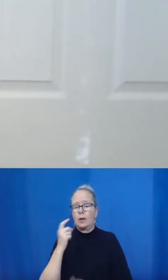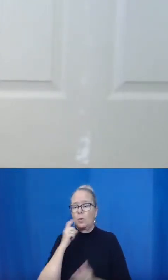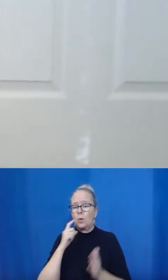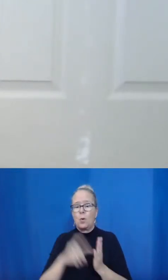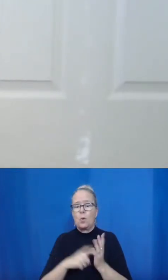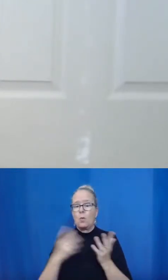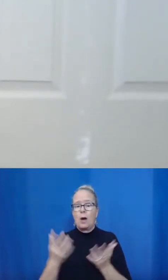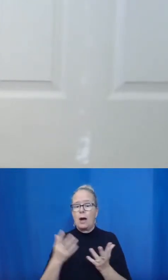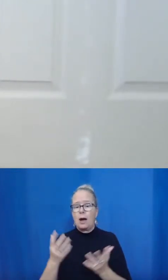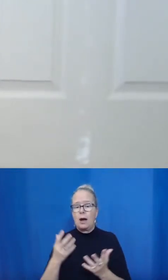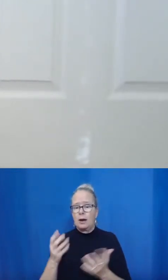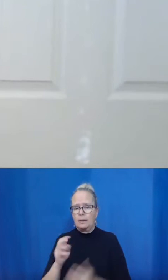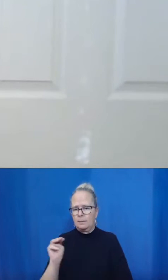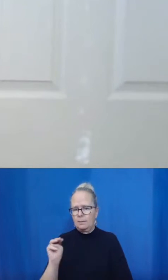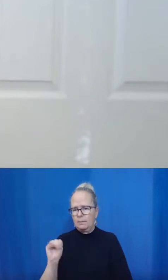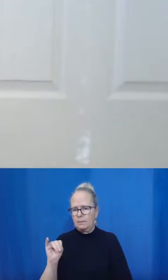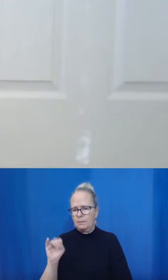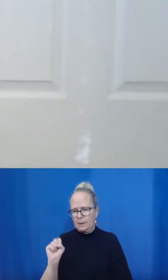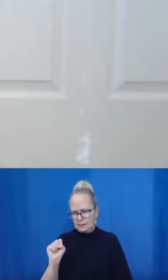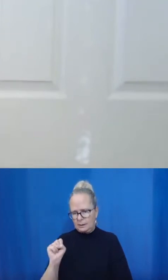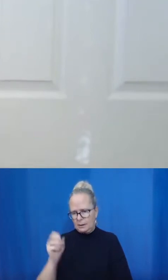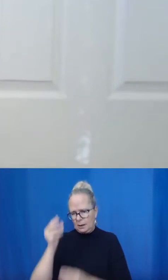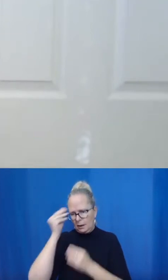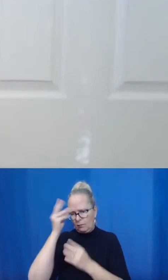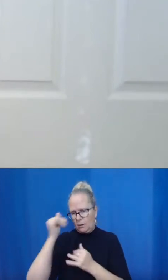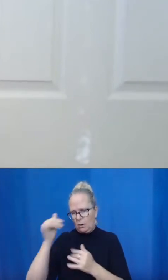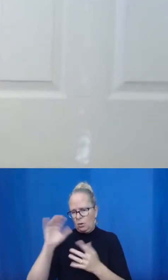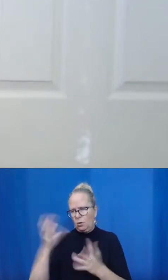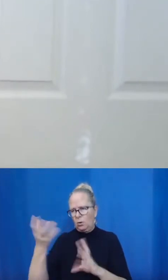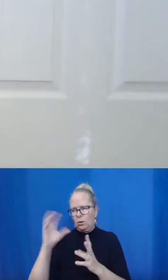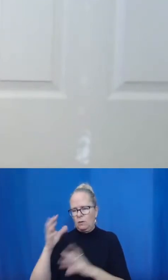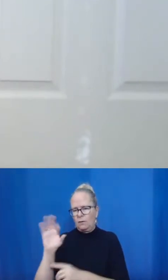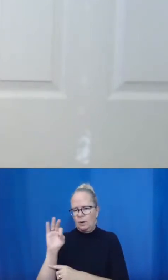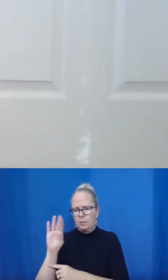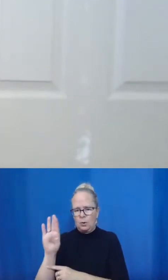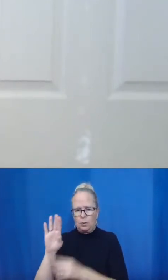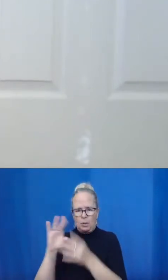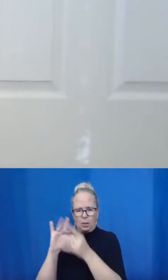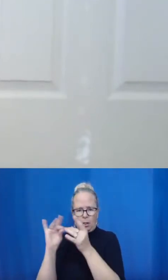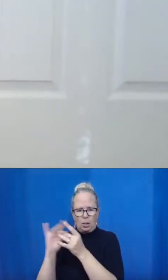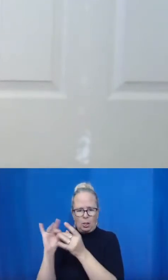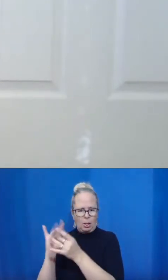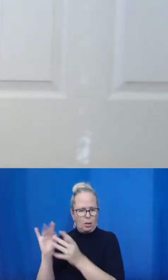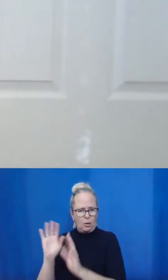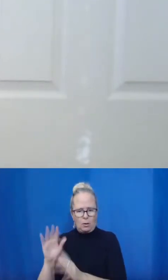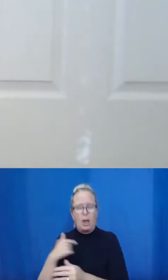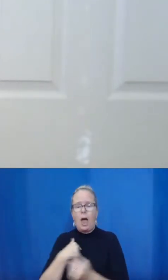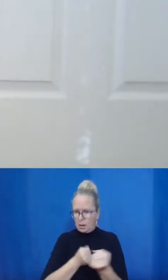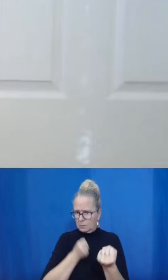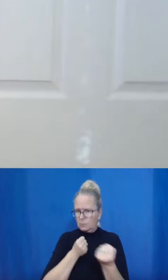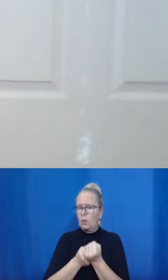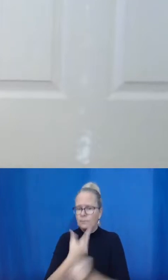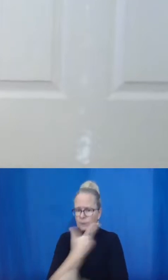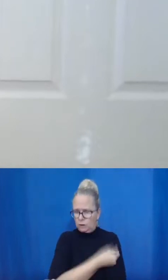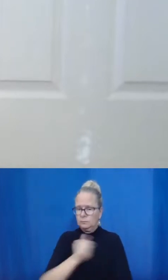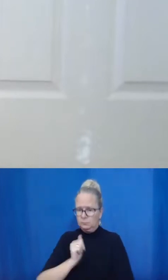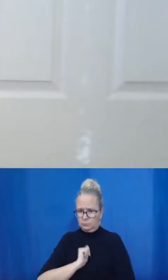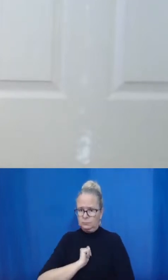just surprised at the amount of hate that I encountered on and harassment that I encountered on social